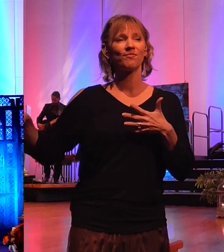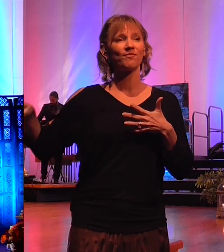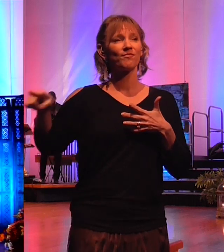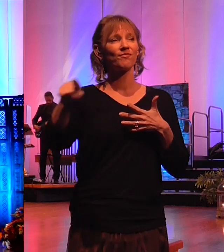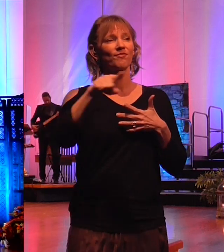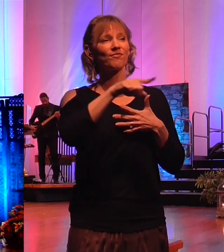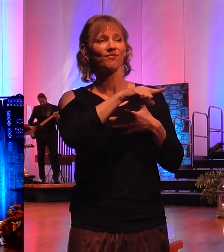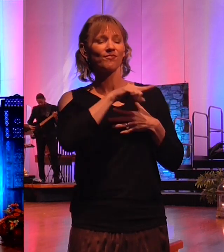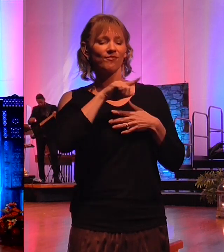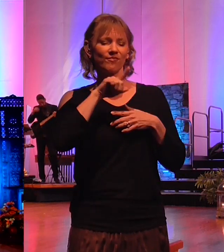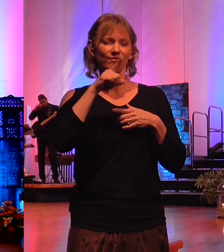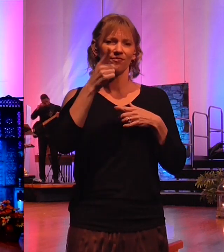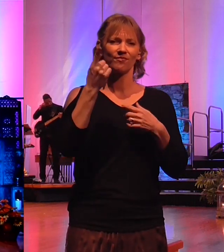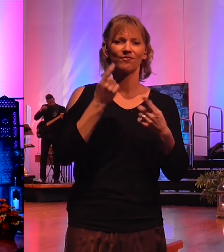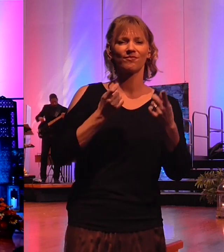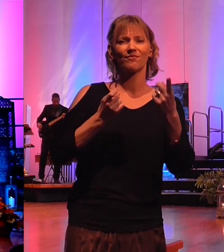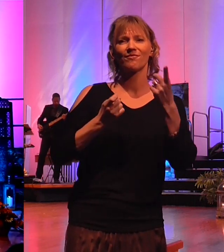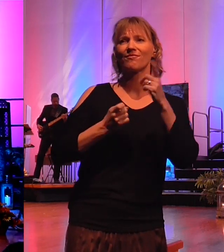the question